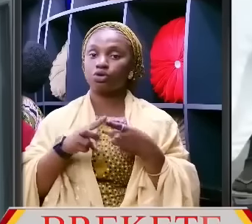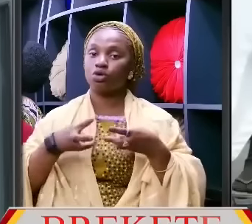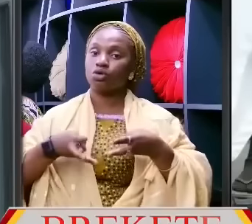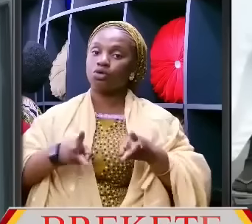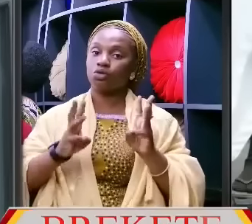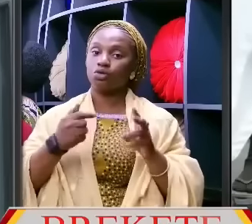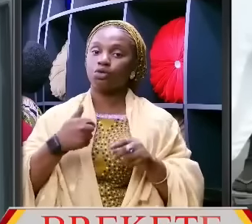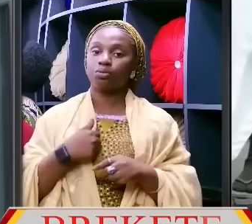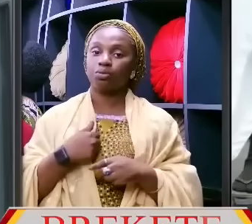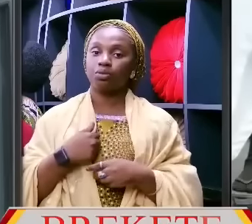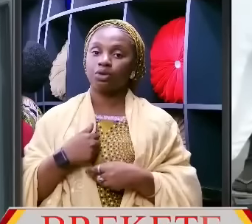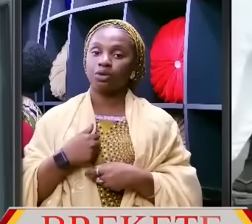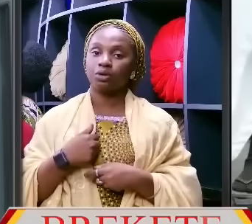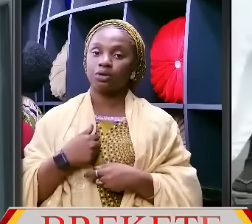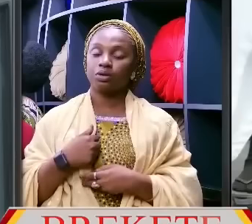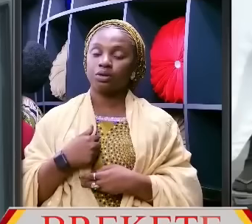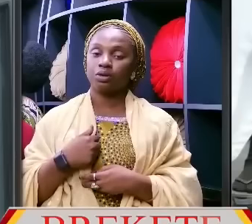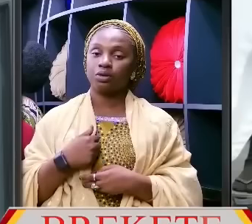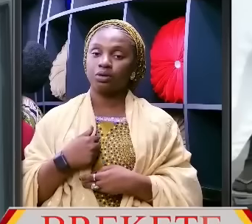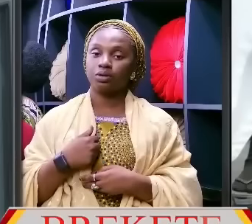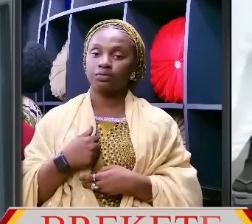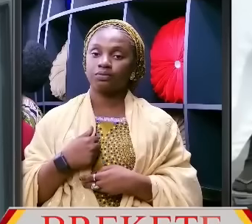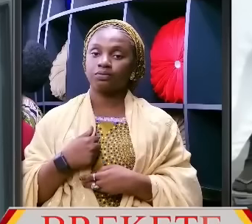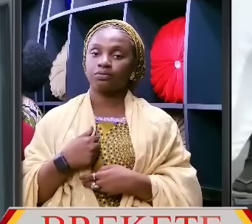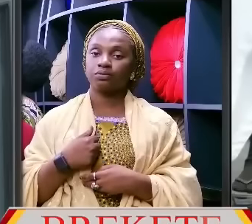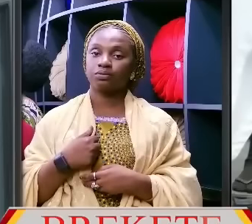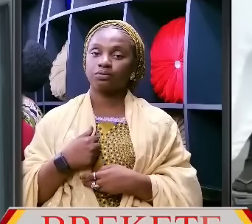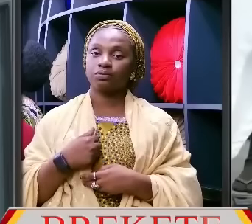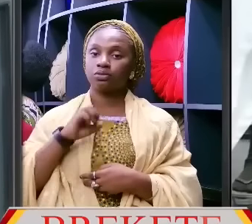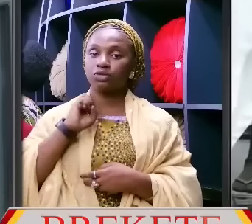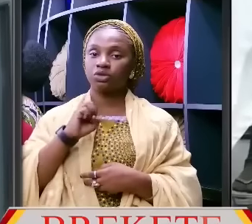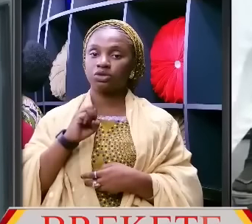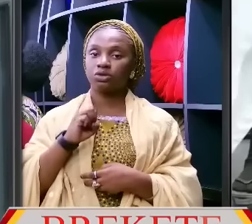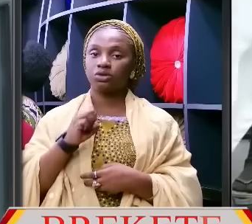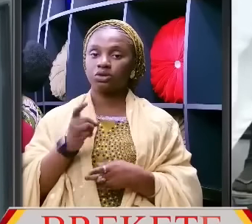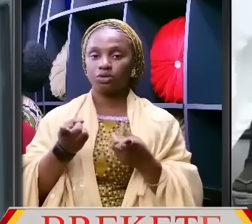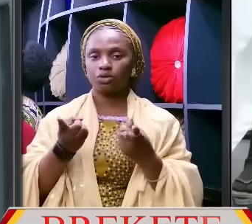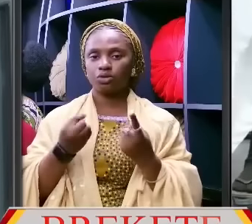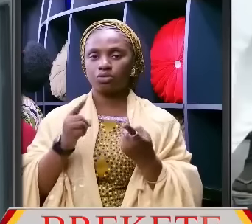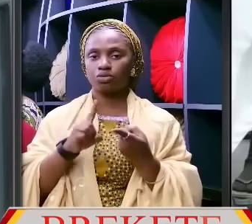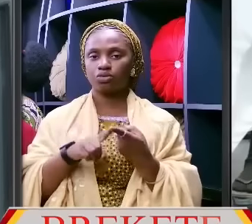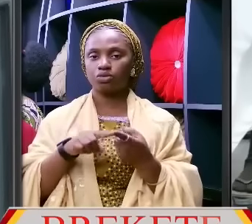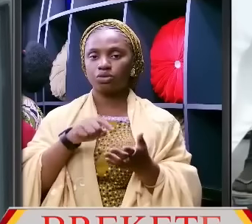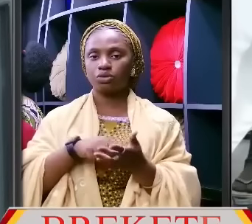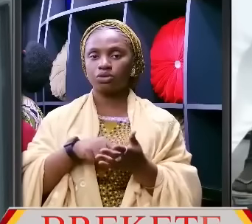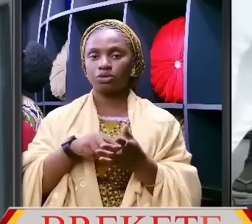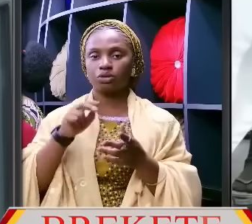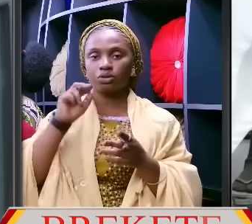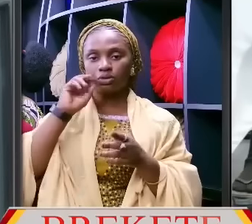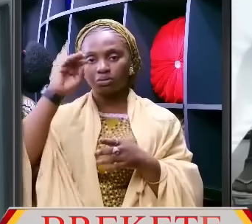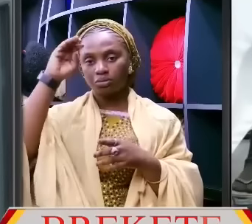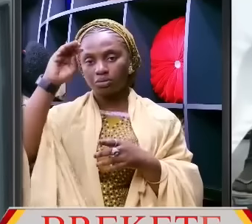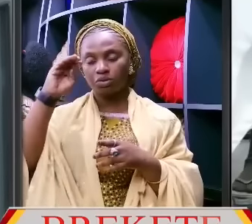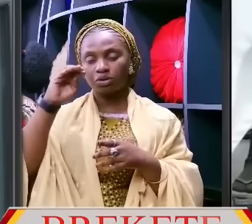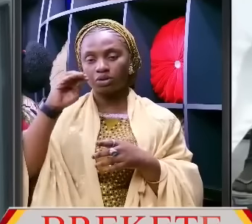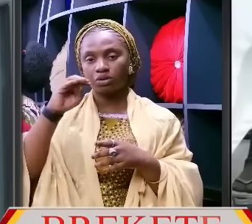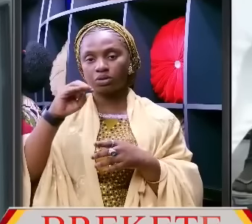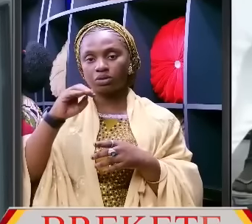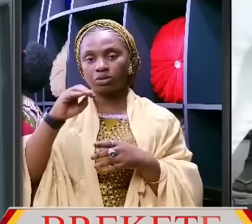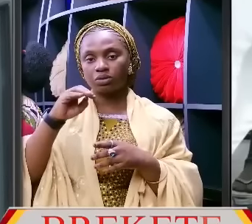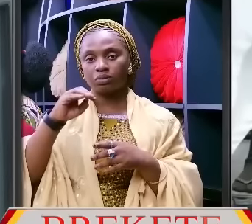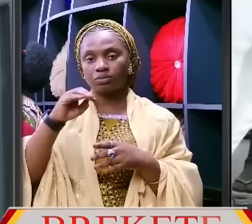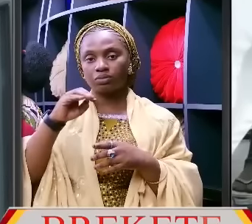Mm. He come to this man's house. He come to this man. He say if father say may go repair one room where me park. Mm. This man tell us no